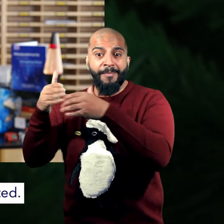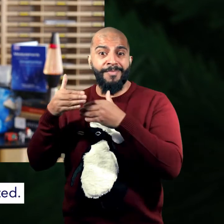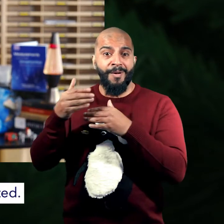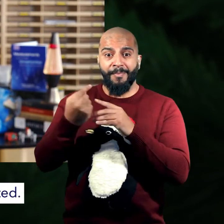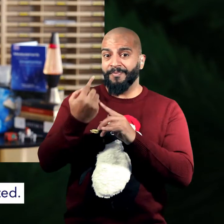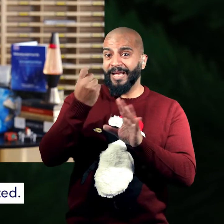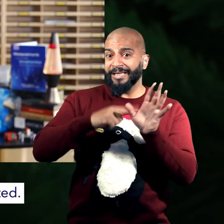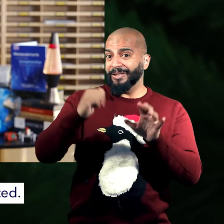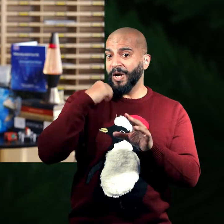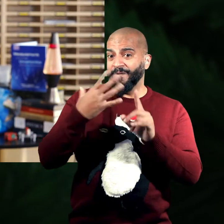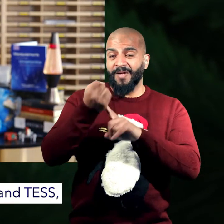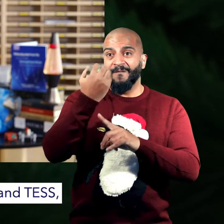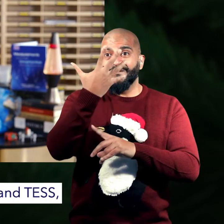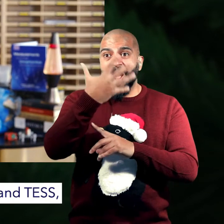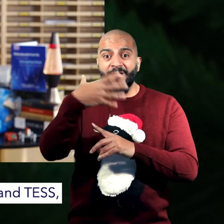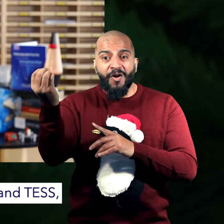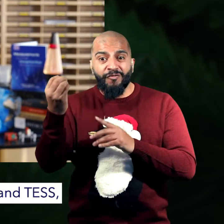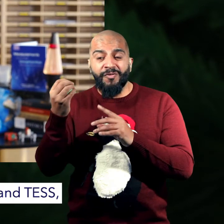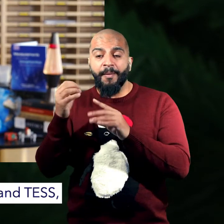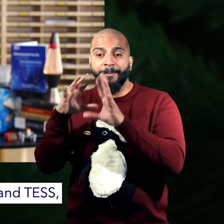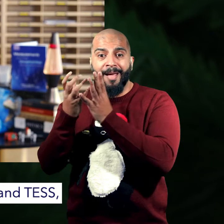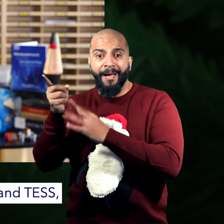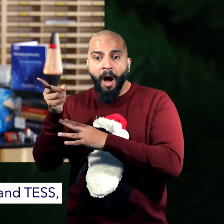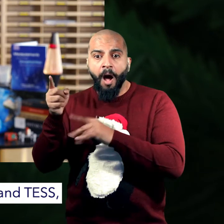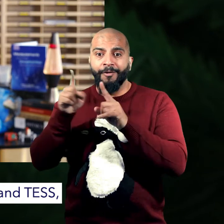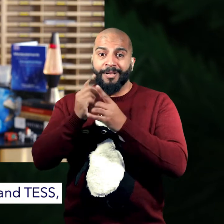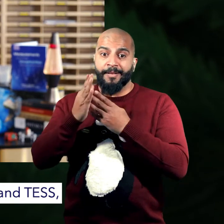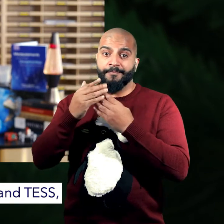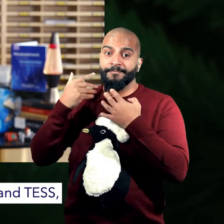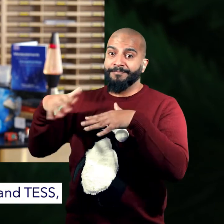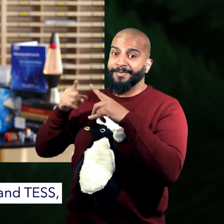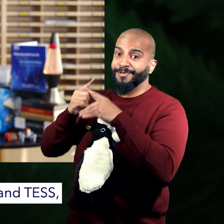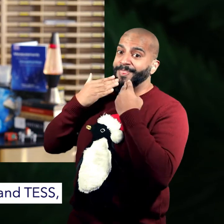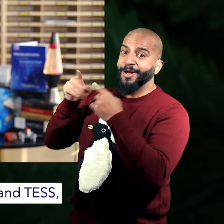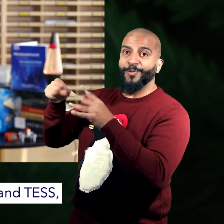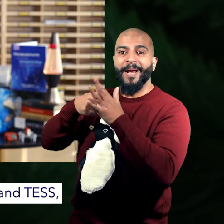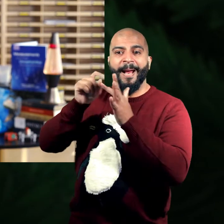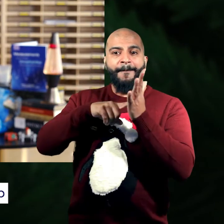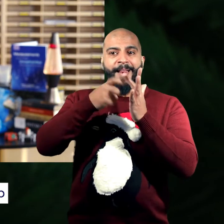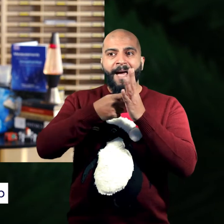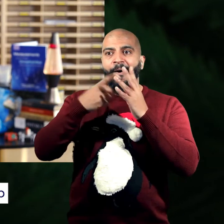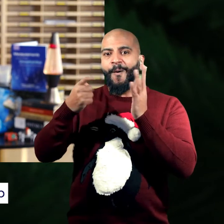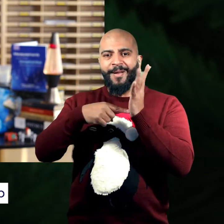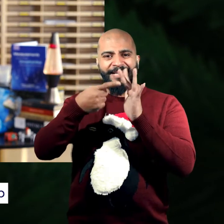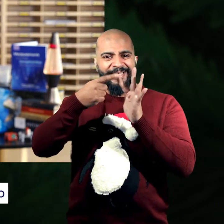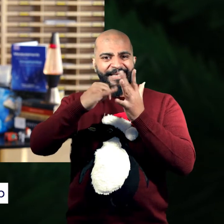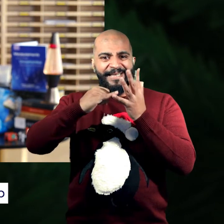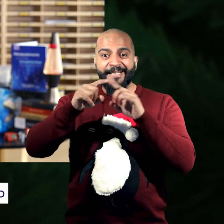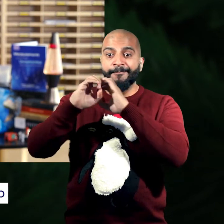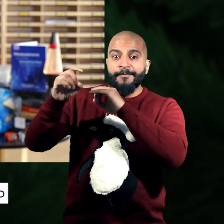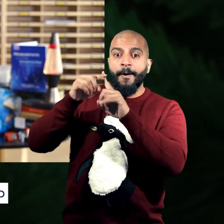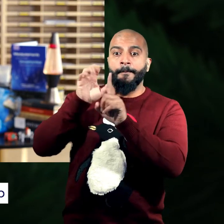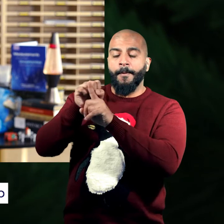only 500 had been detected. But thanks to dedicated space missions like Kepler and TESS, and missions